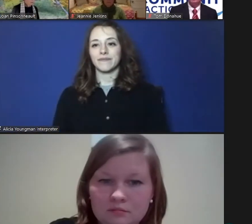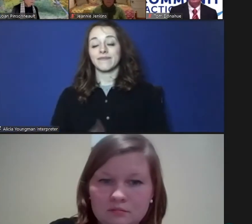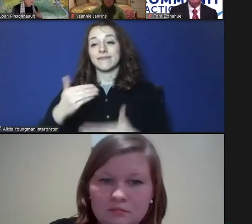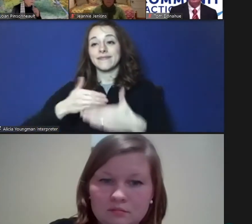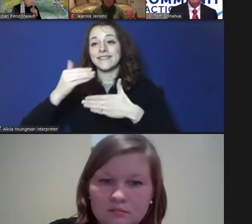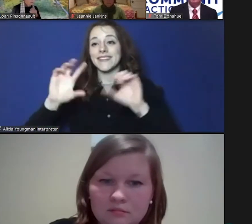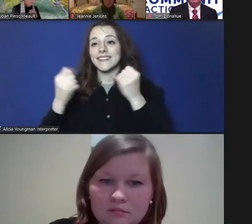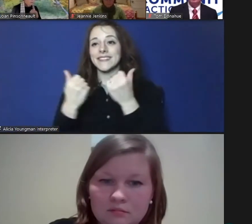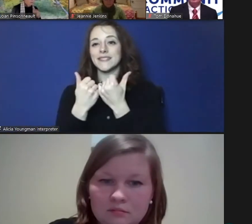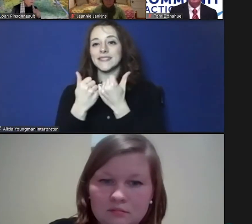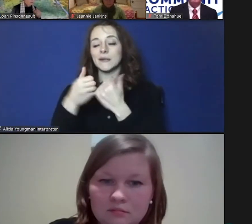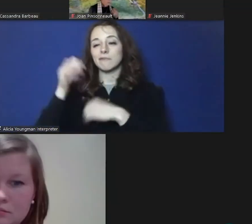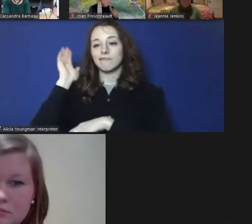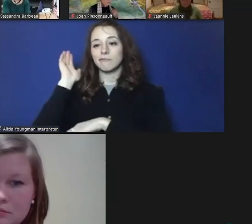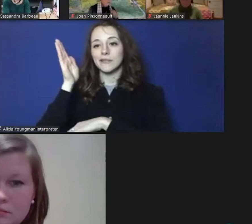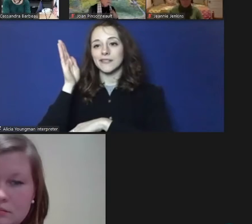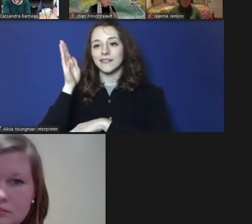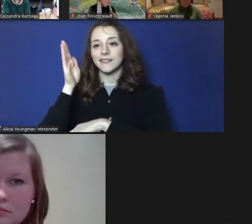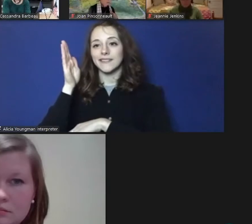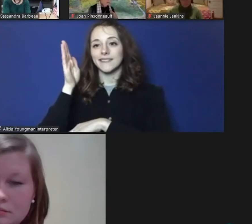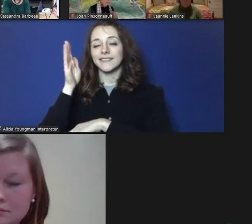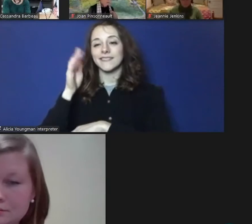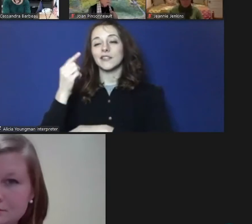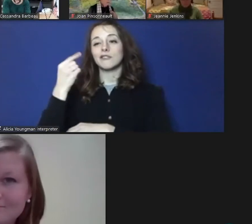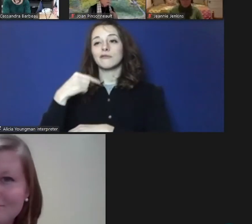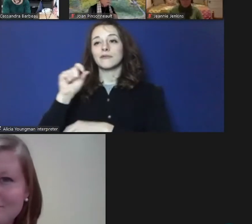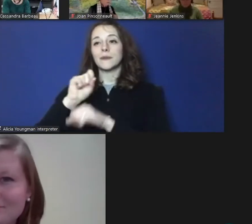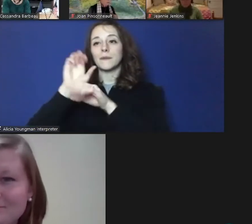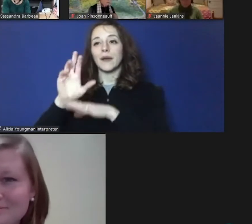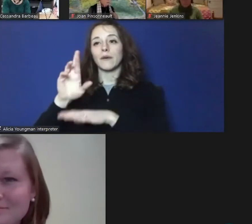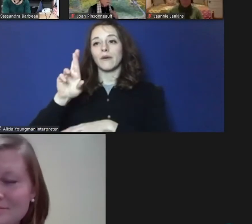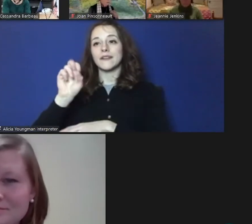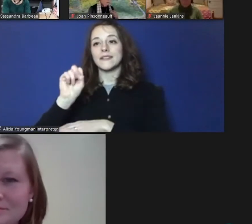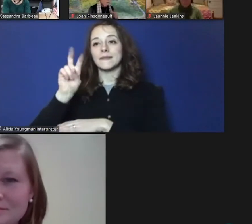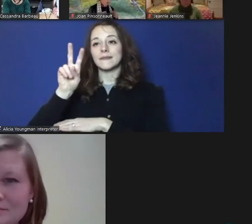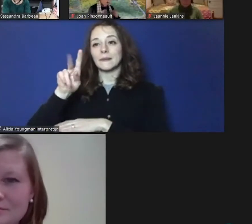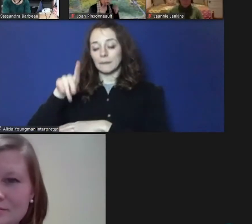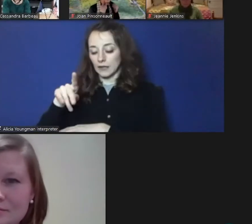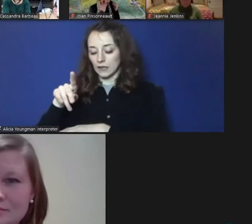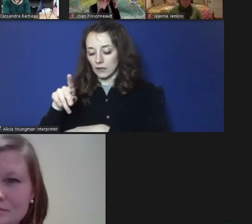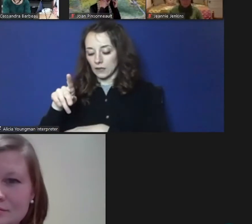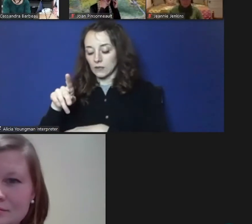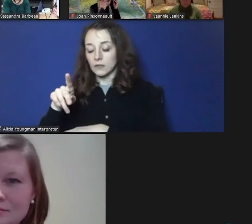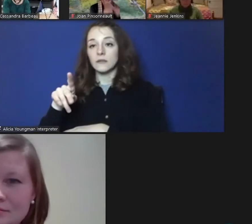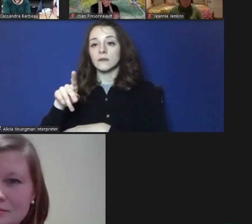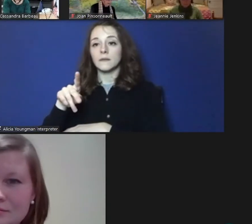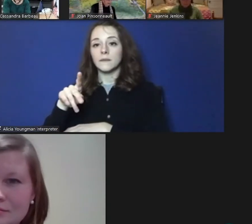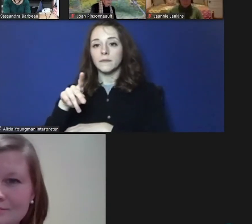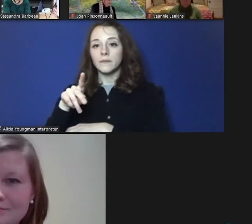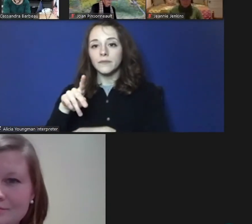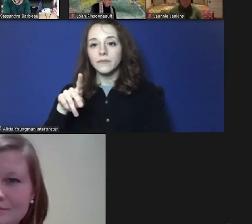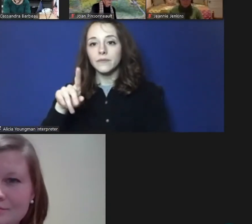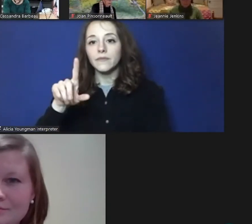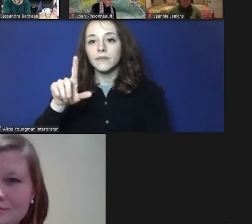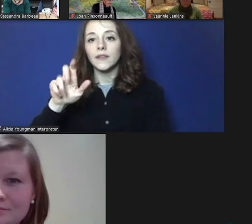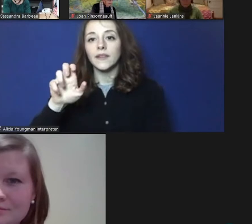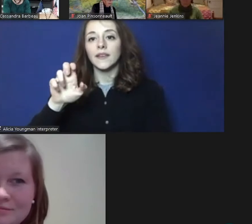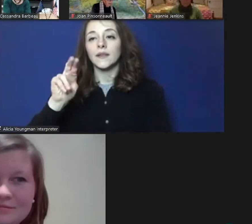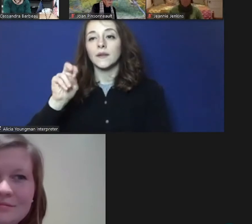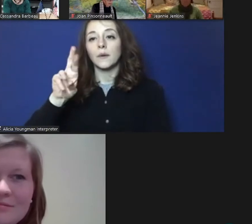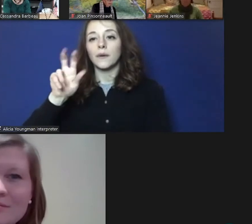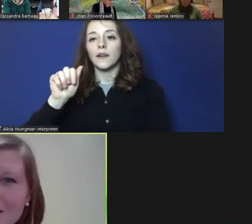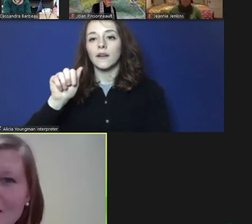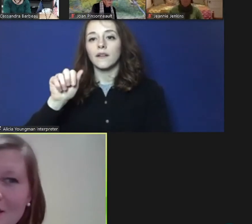next agency to present will be Green Mountain RSVP, And Lenora Volkmer is now